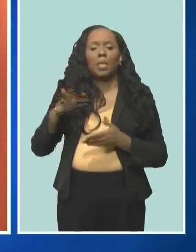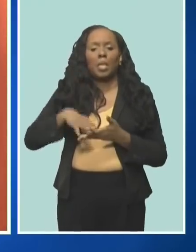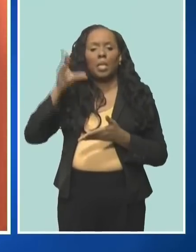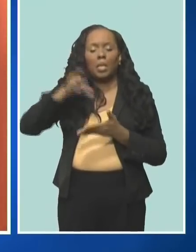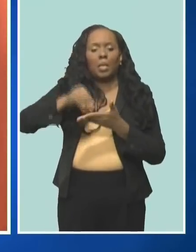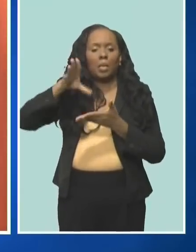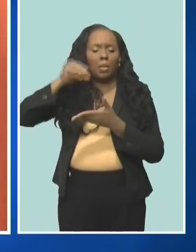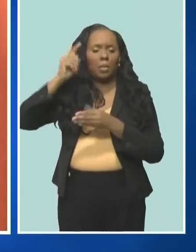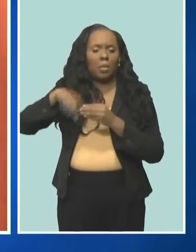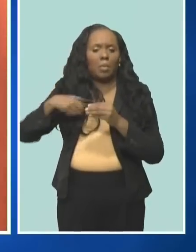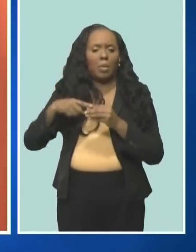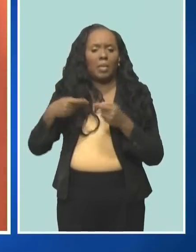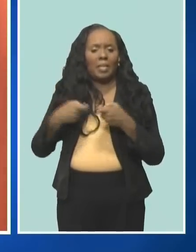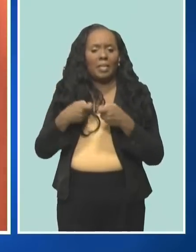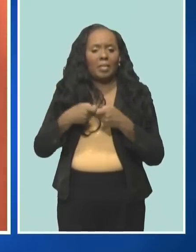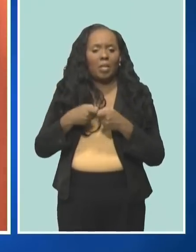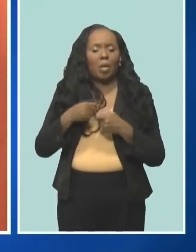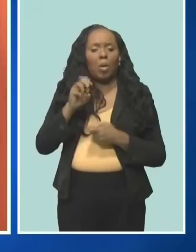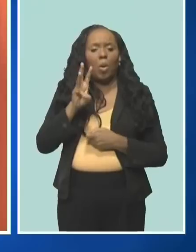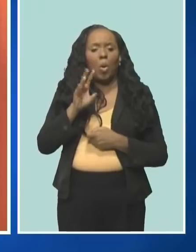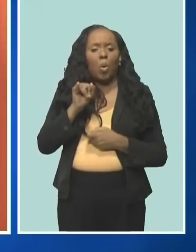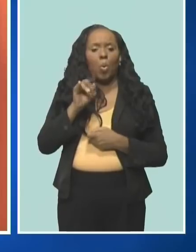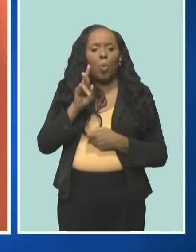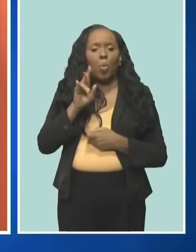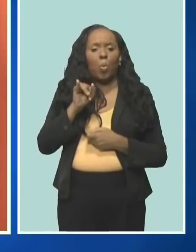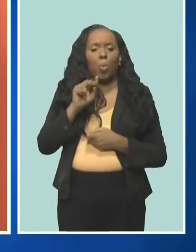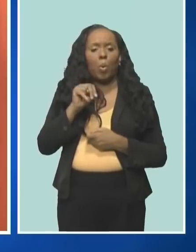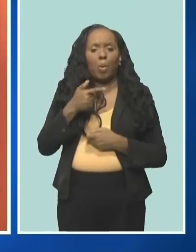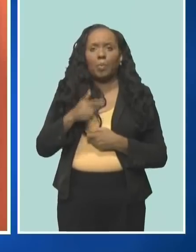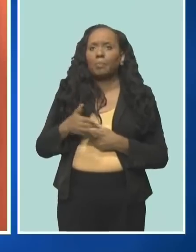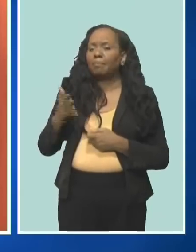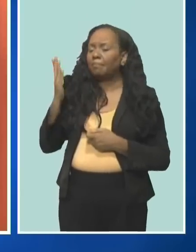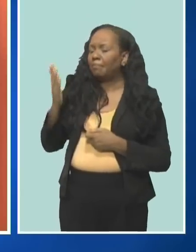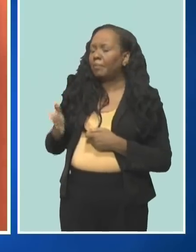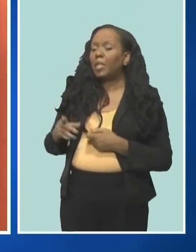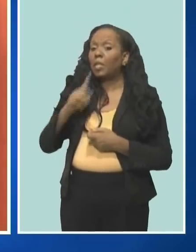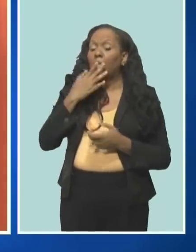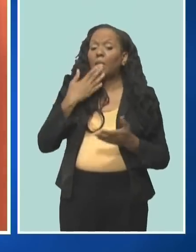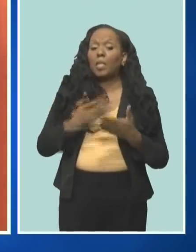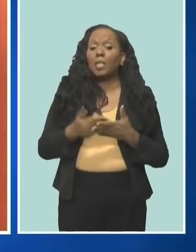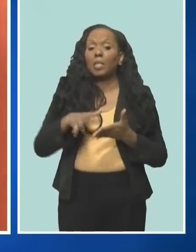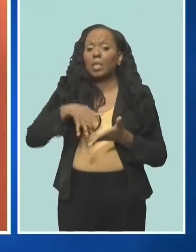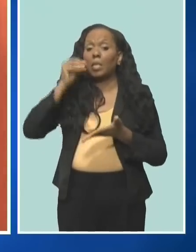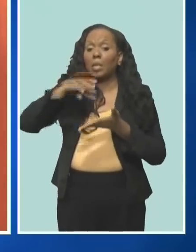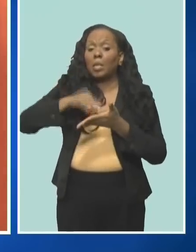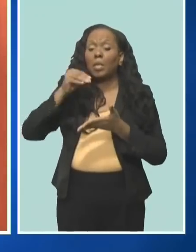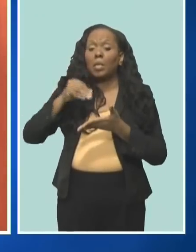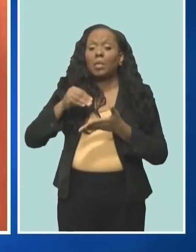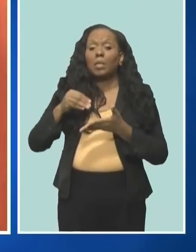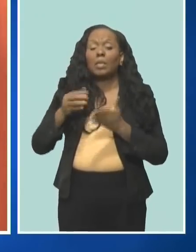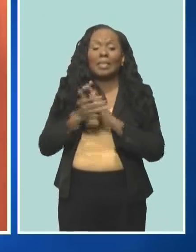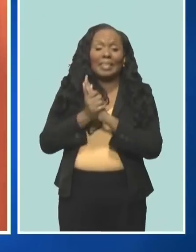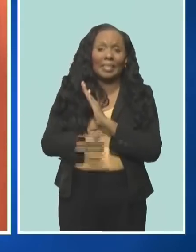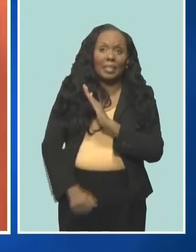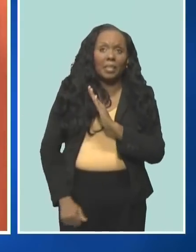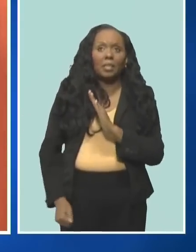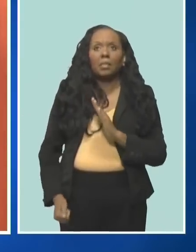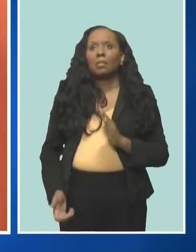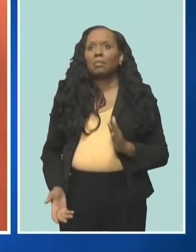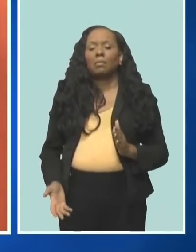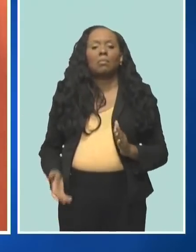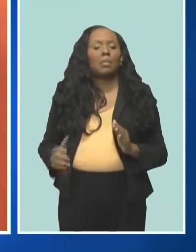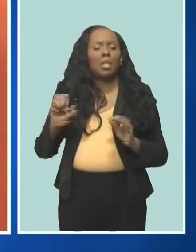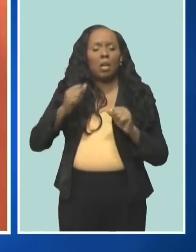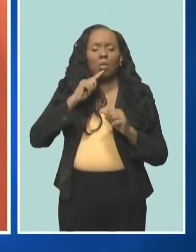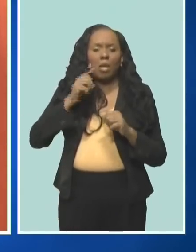to learn a new trade. It's better to learn a trade because a trade could carry you very far in life. You know, you could be an electrician and you